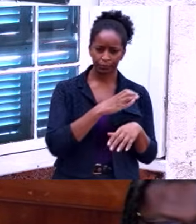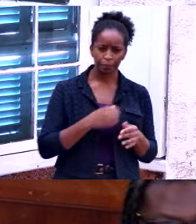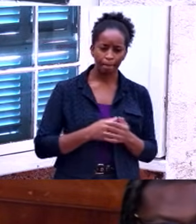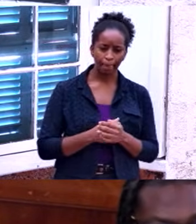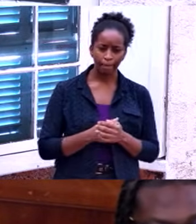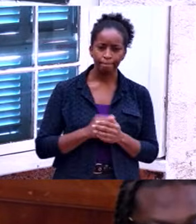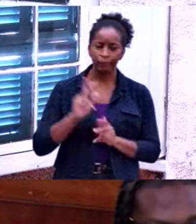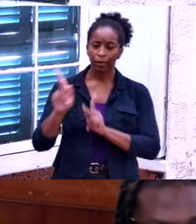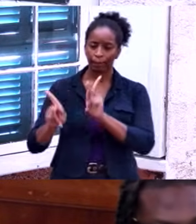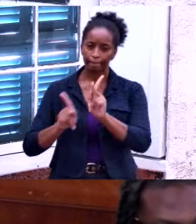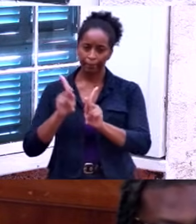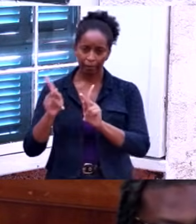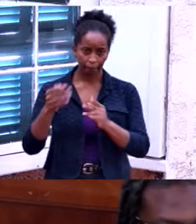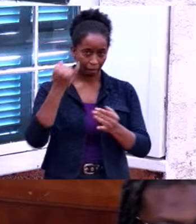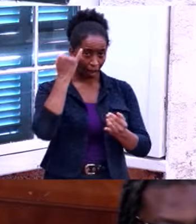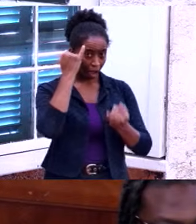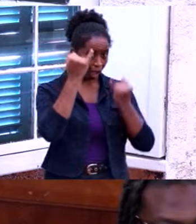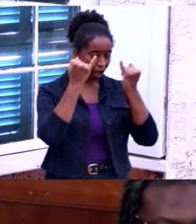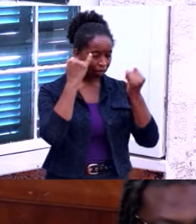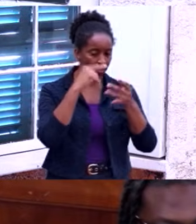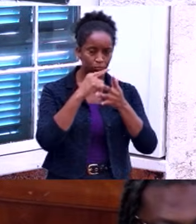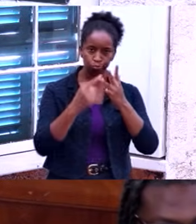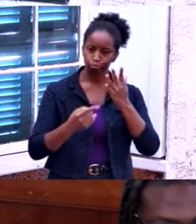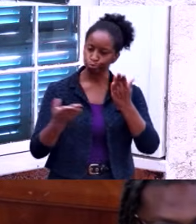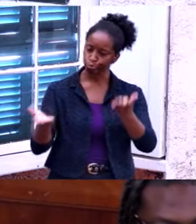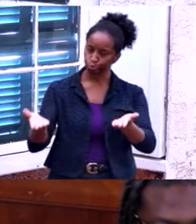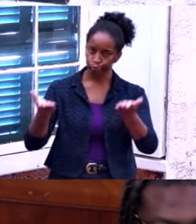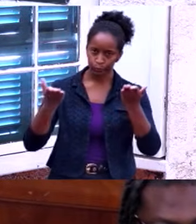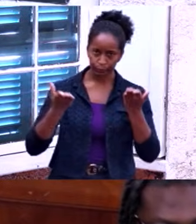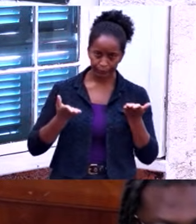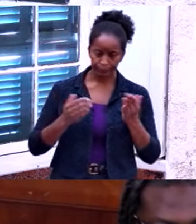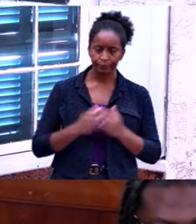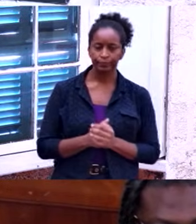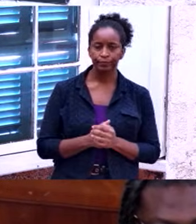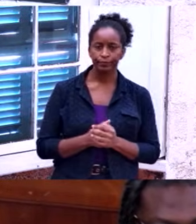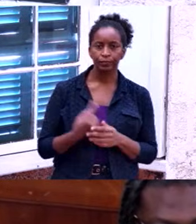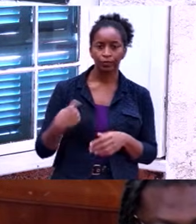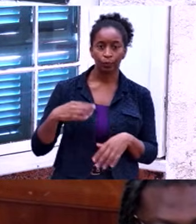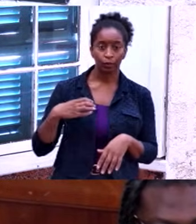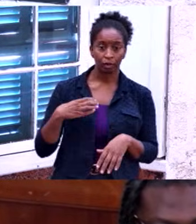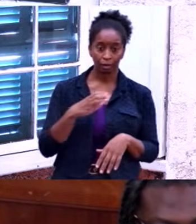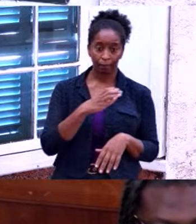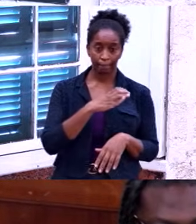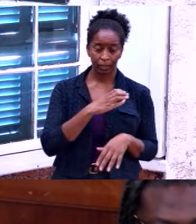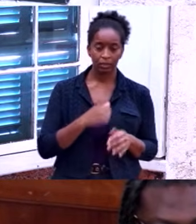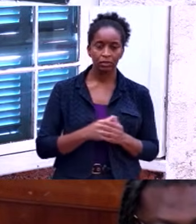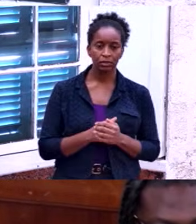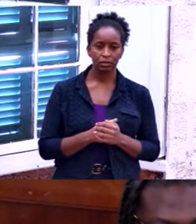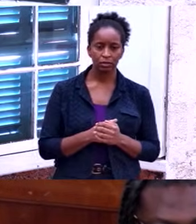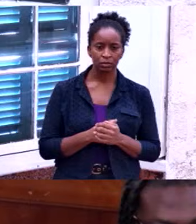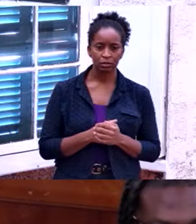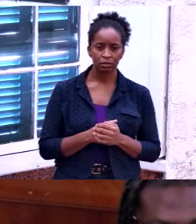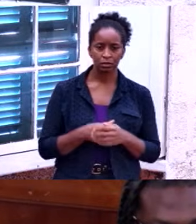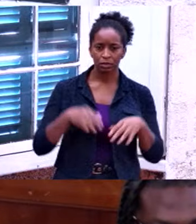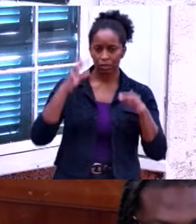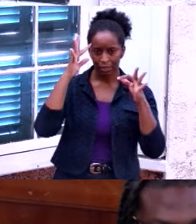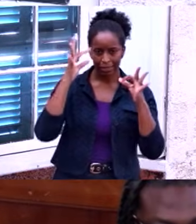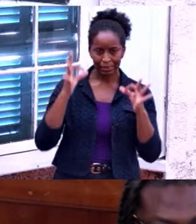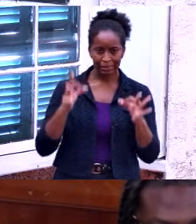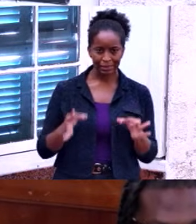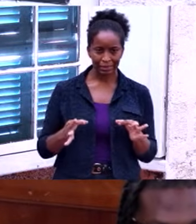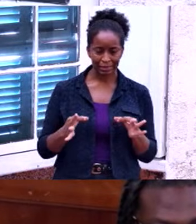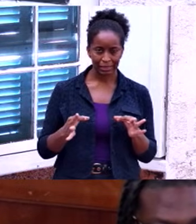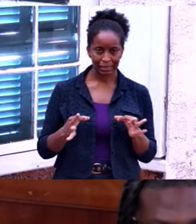it to change. We saw it fit not to make fundamental changes to the political structure of the